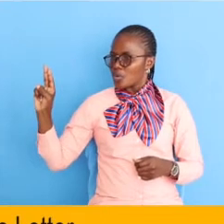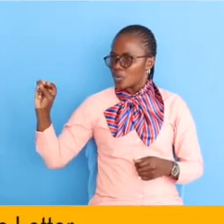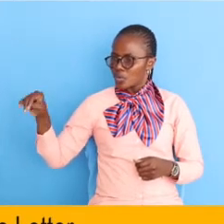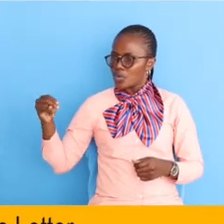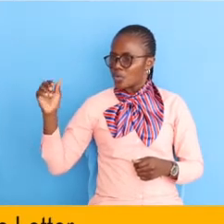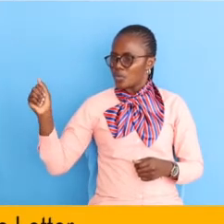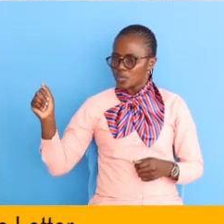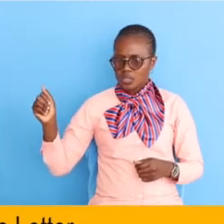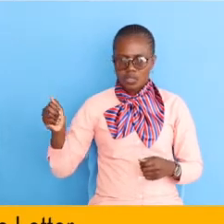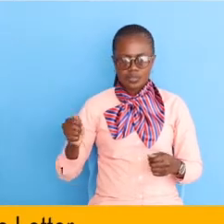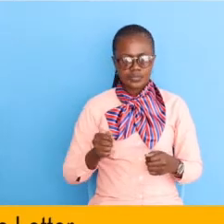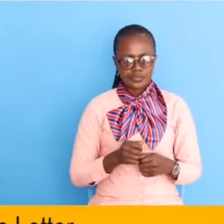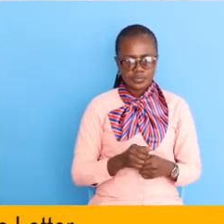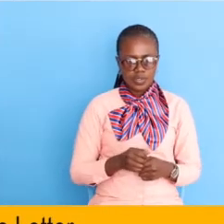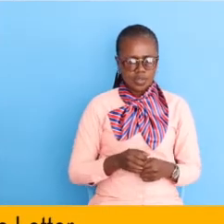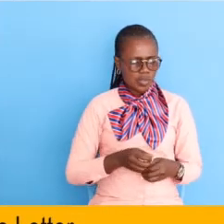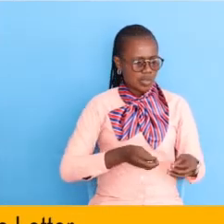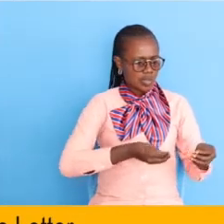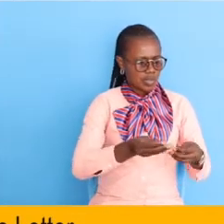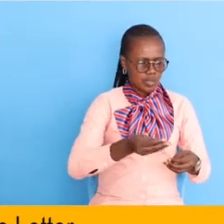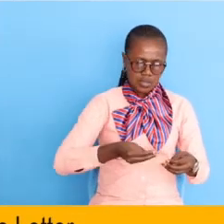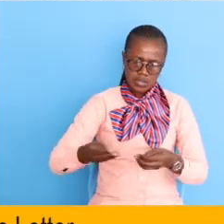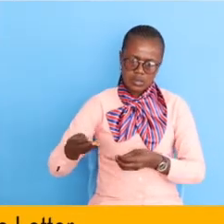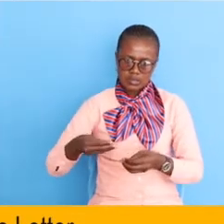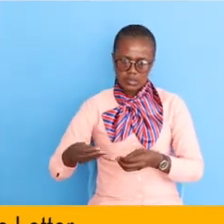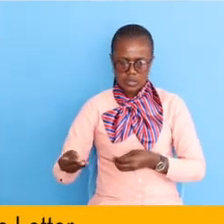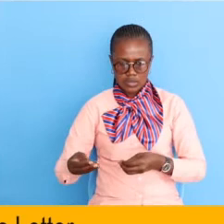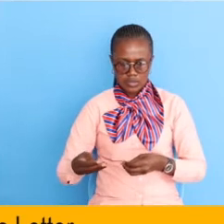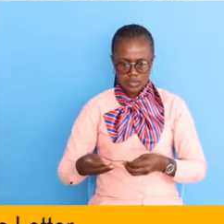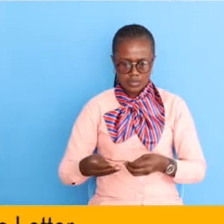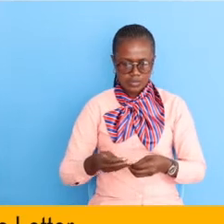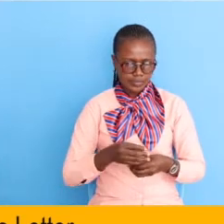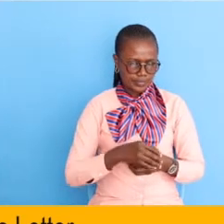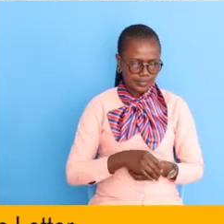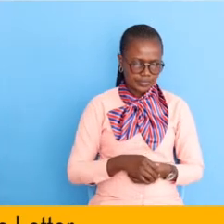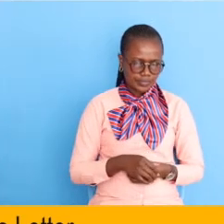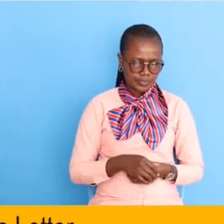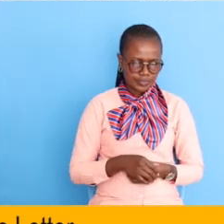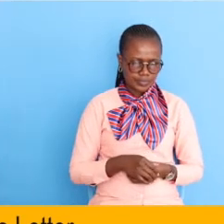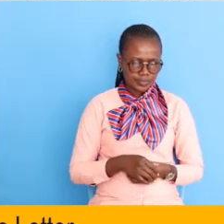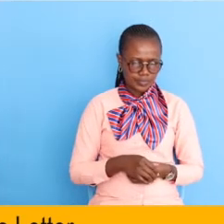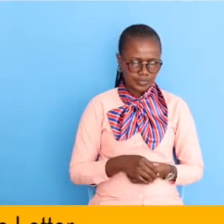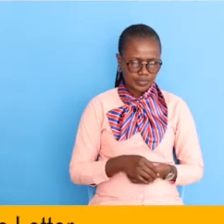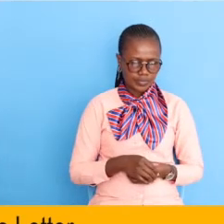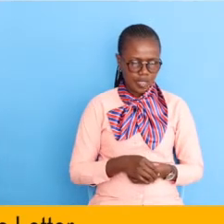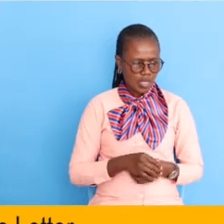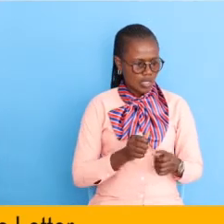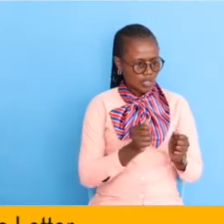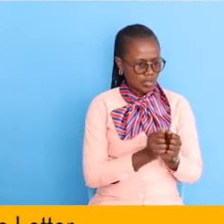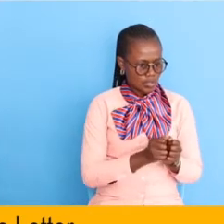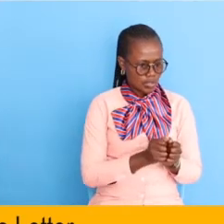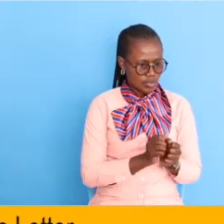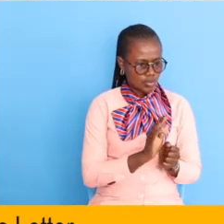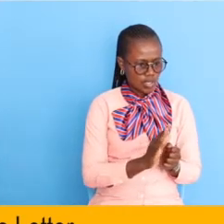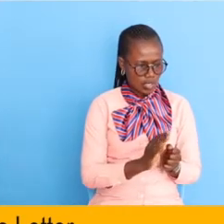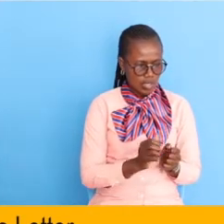had supplied several items to Chuma's retail shops. The items are 15